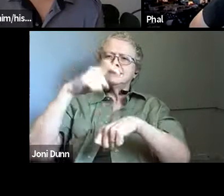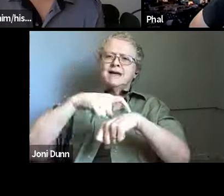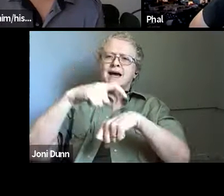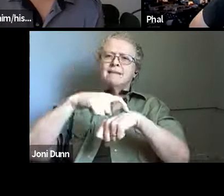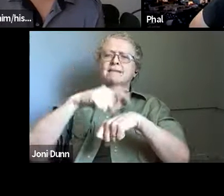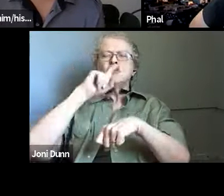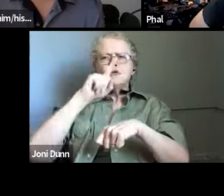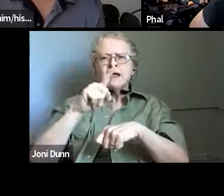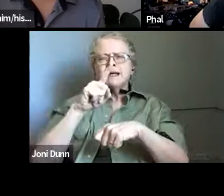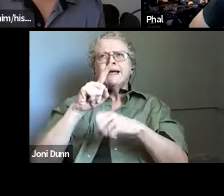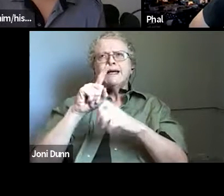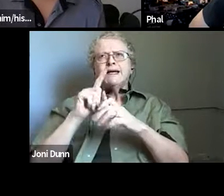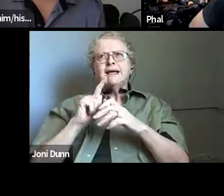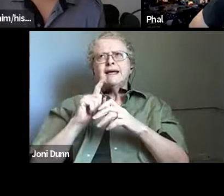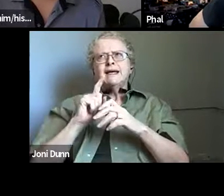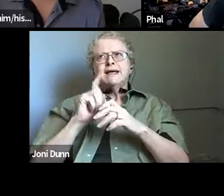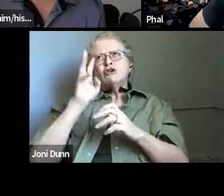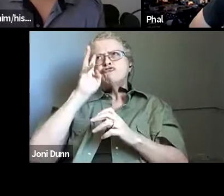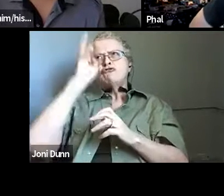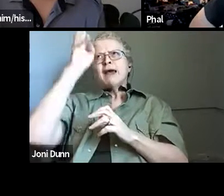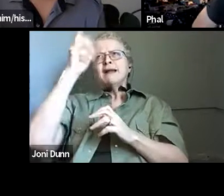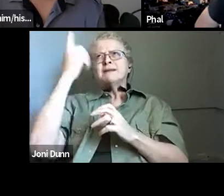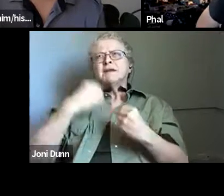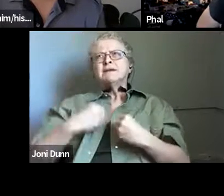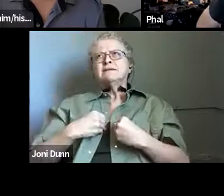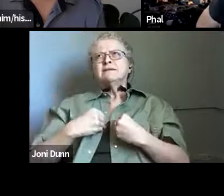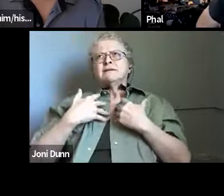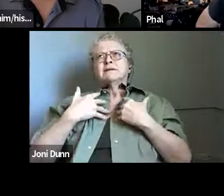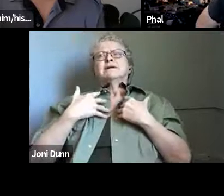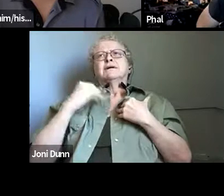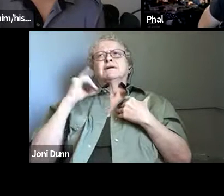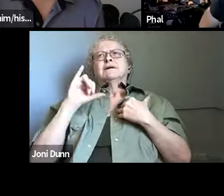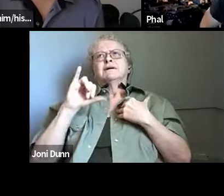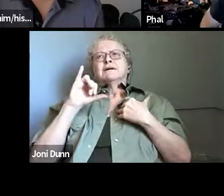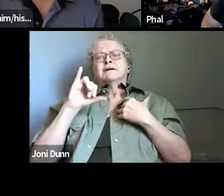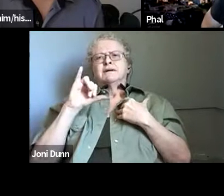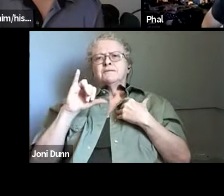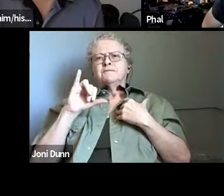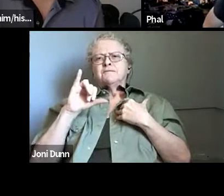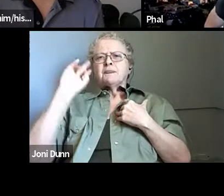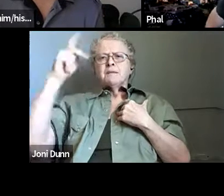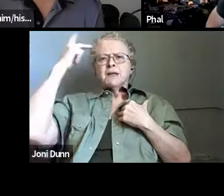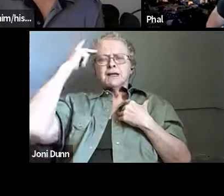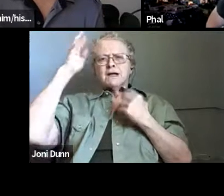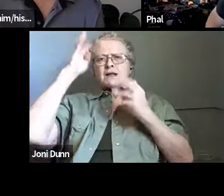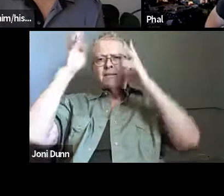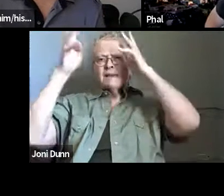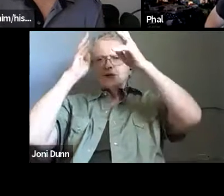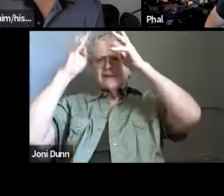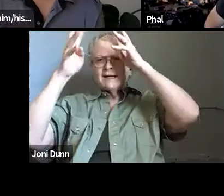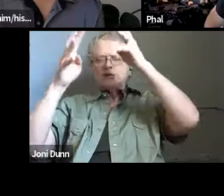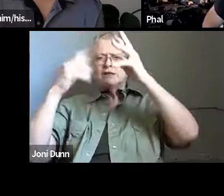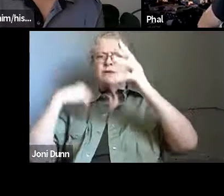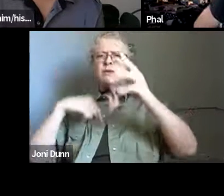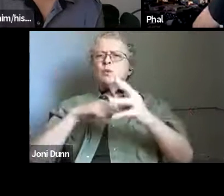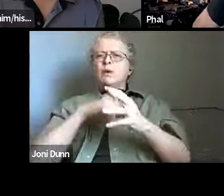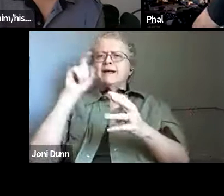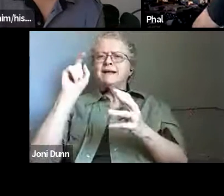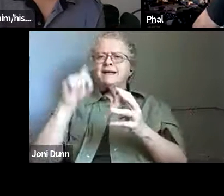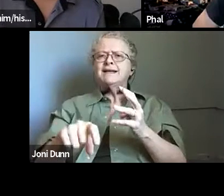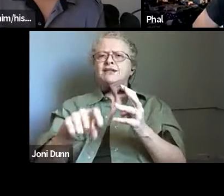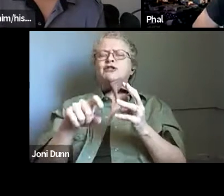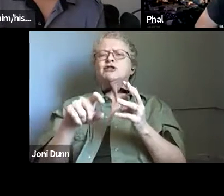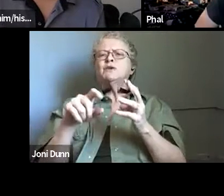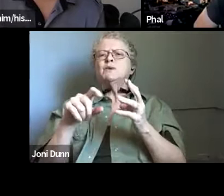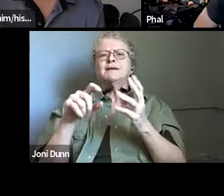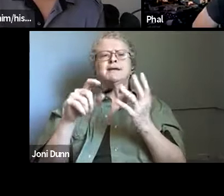in me. And I think over time, right, like beyond growing a political imagination, I think we also need to ground that imagination in a